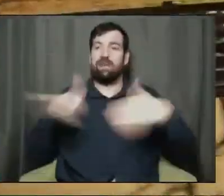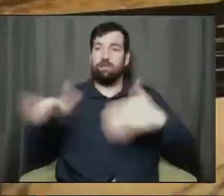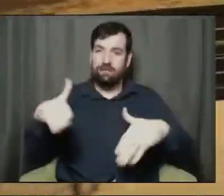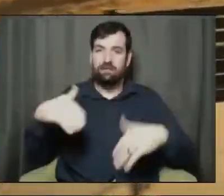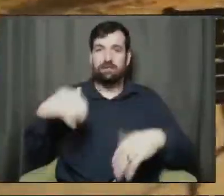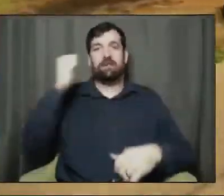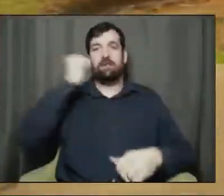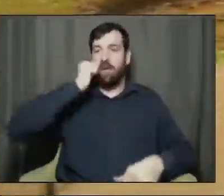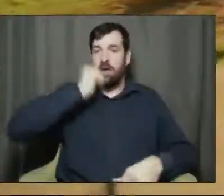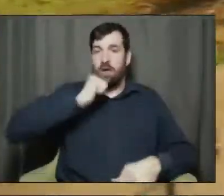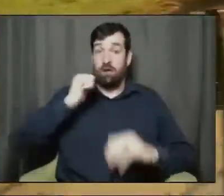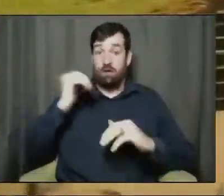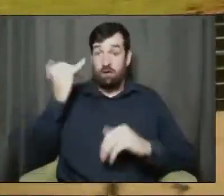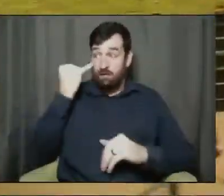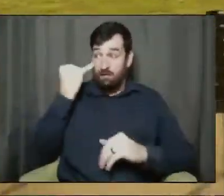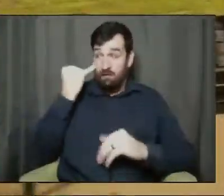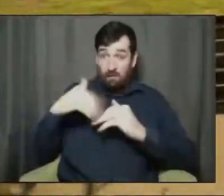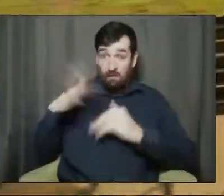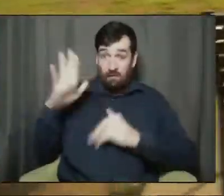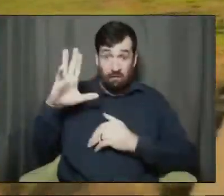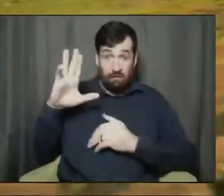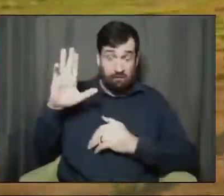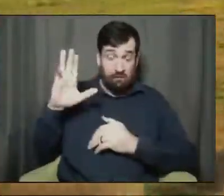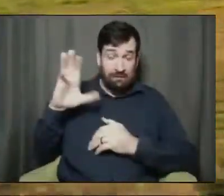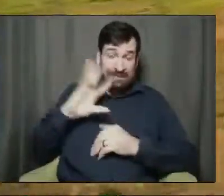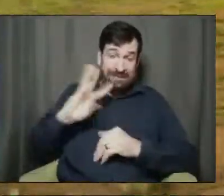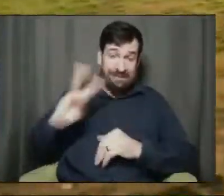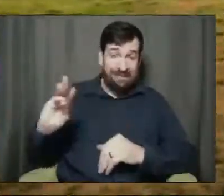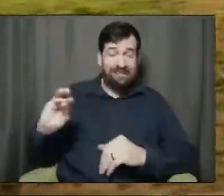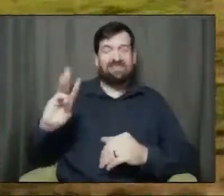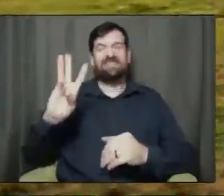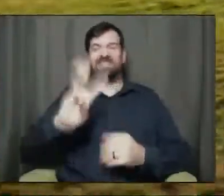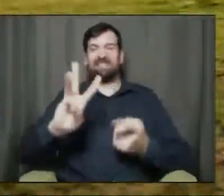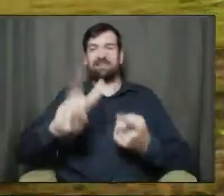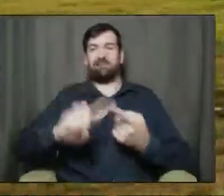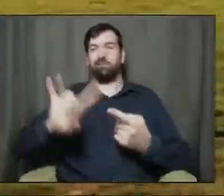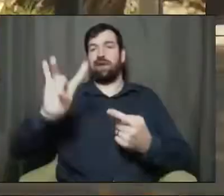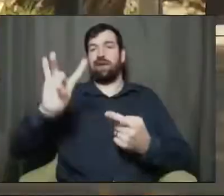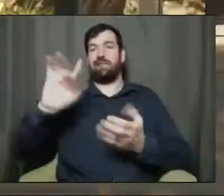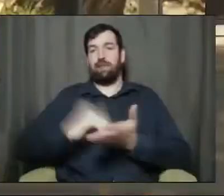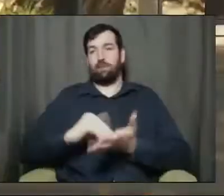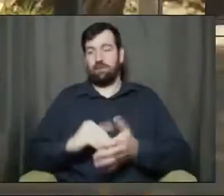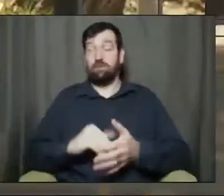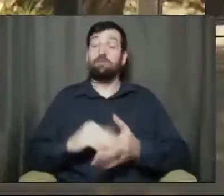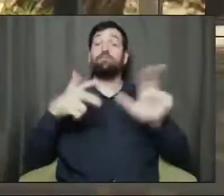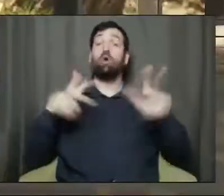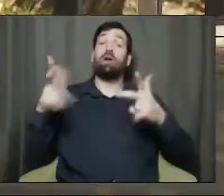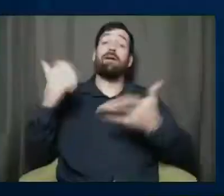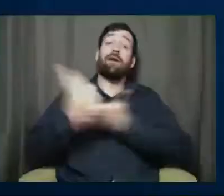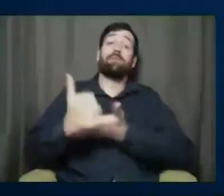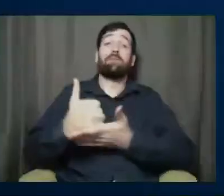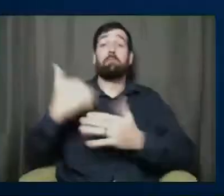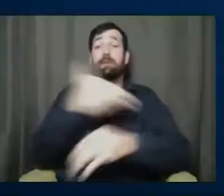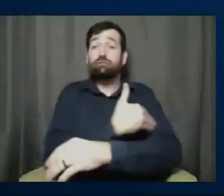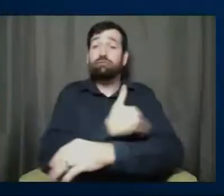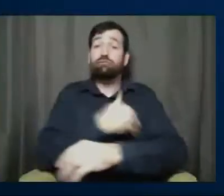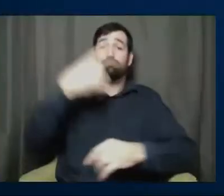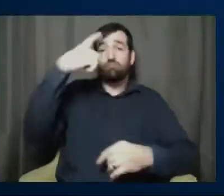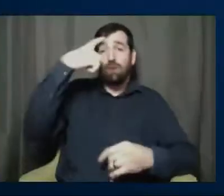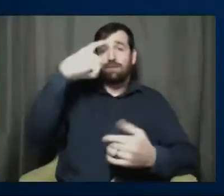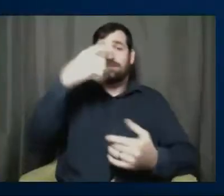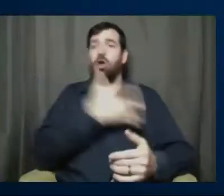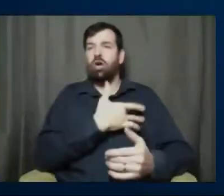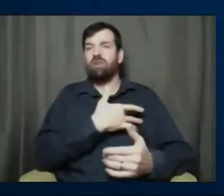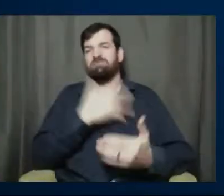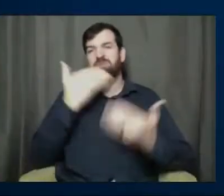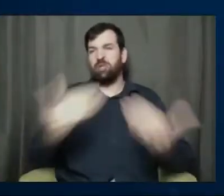over 60 need about 6,000 to 8,000 steps a day. They say walking helps your muscles, heart, and brain. All over good stuff. Okay,